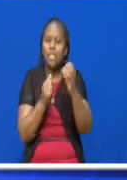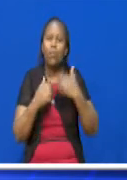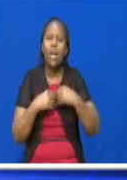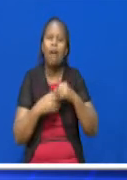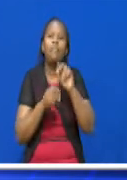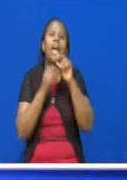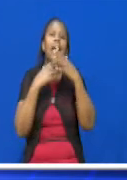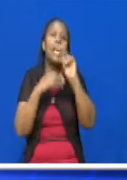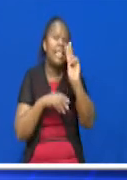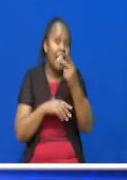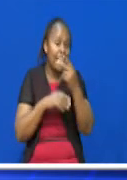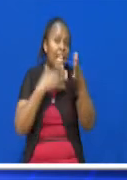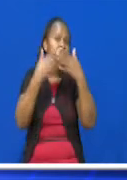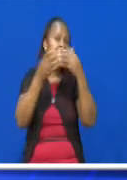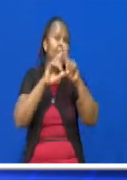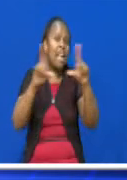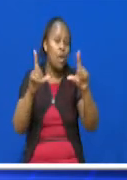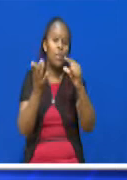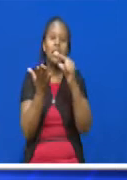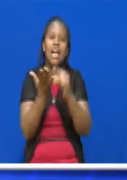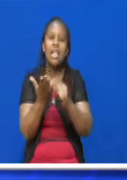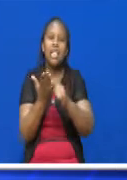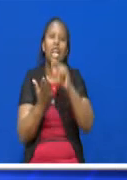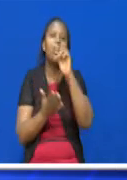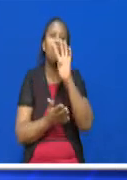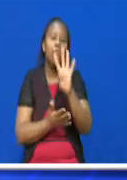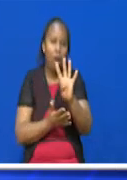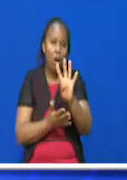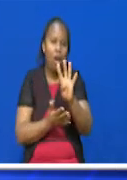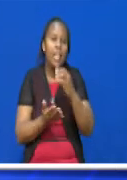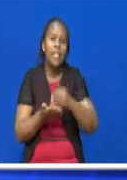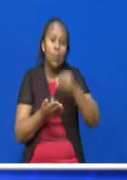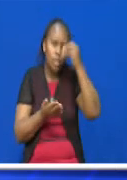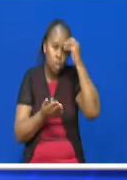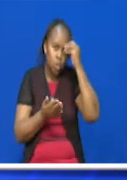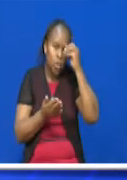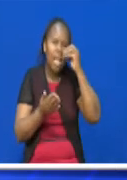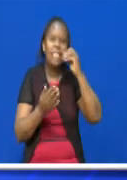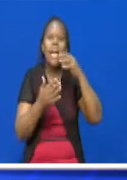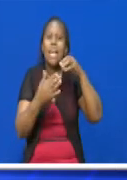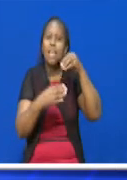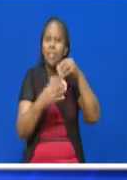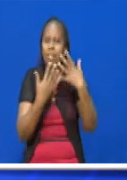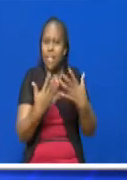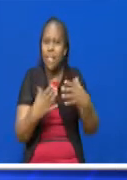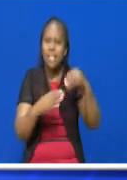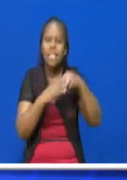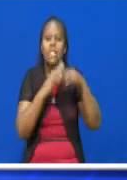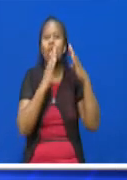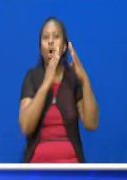Kenya Sign Language Grade 4, and we are going to look at structures in the